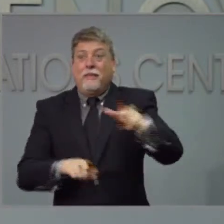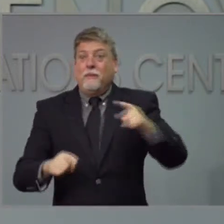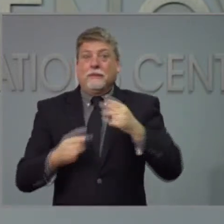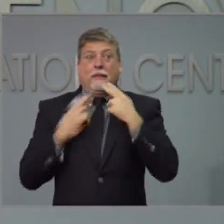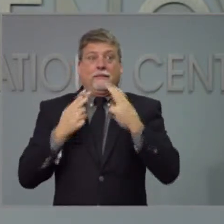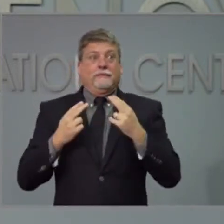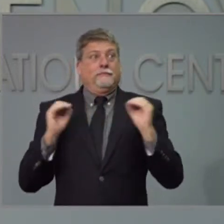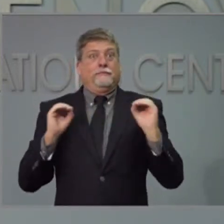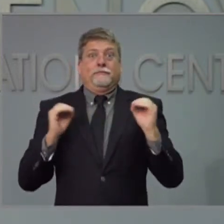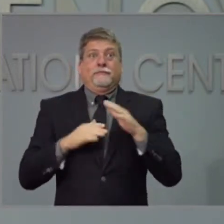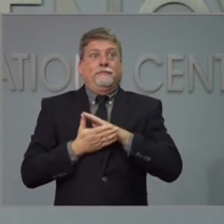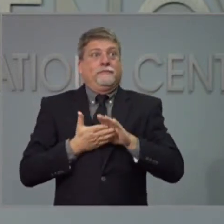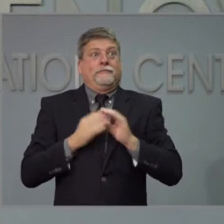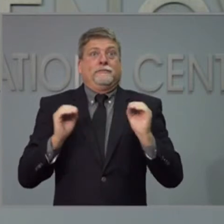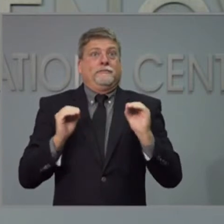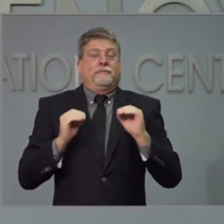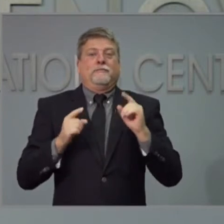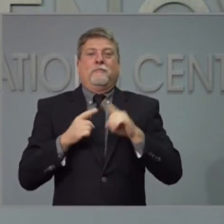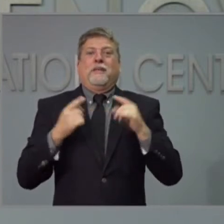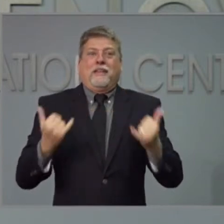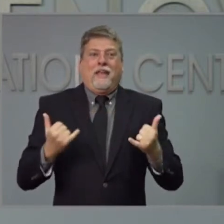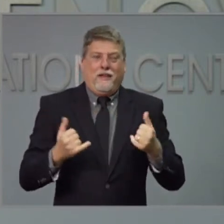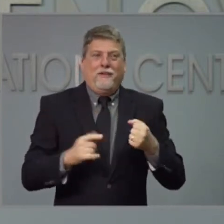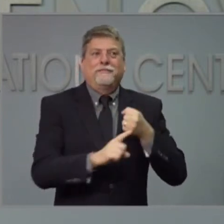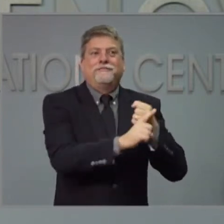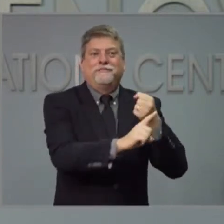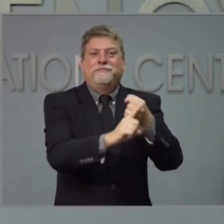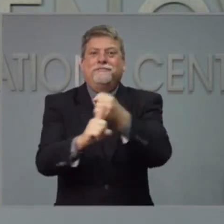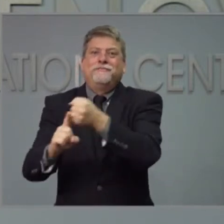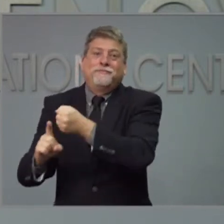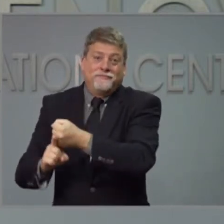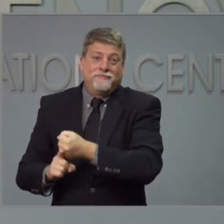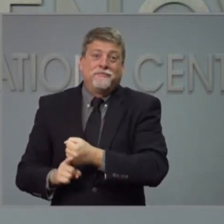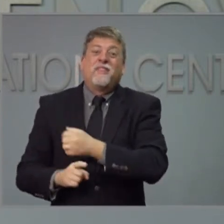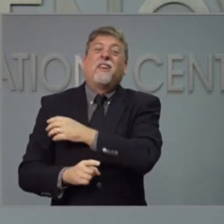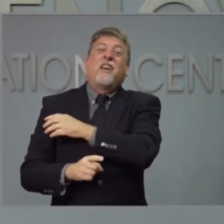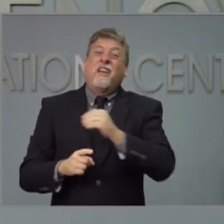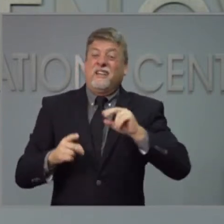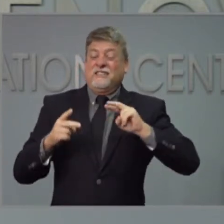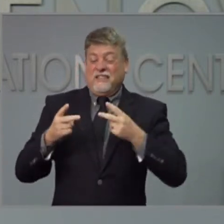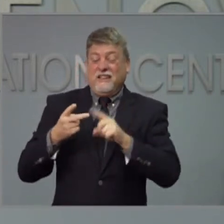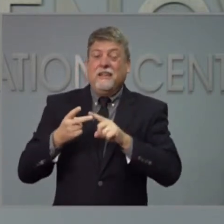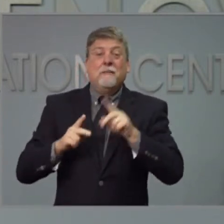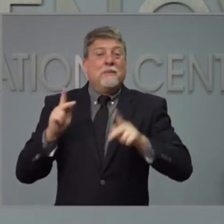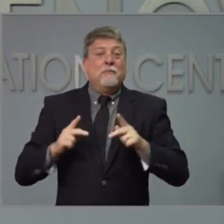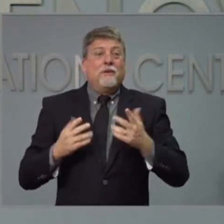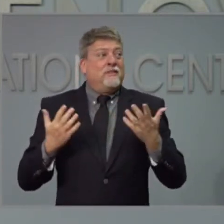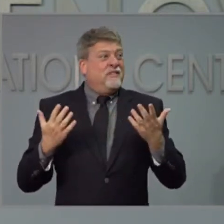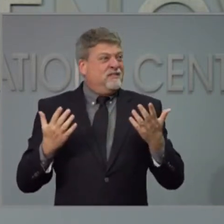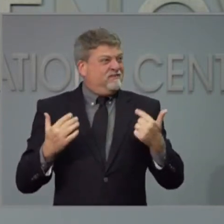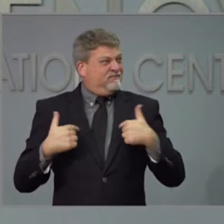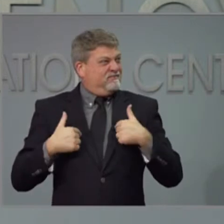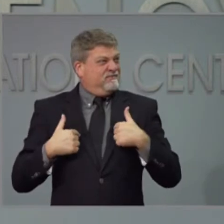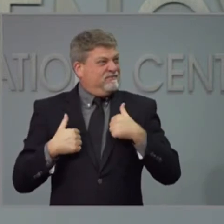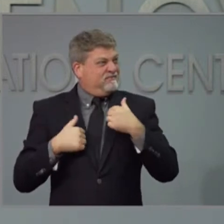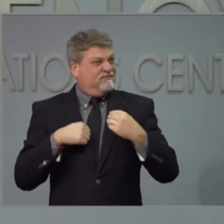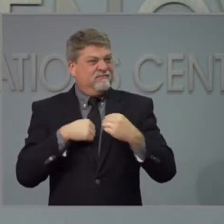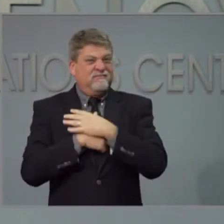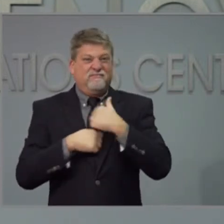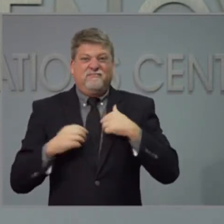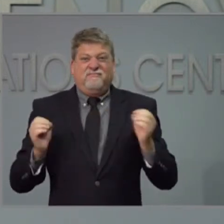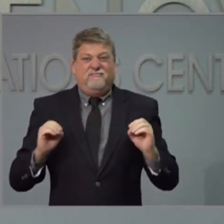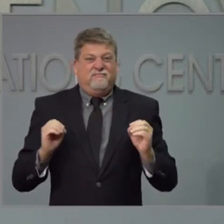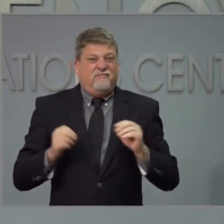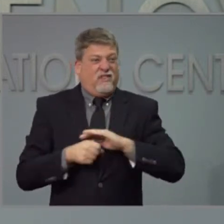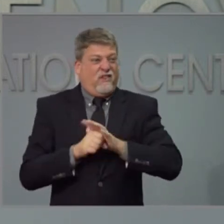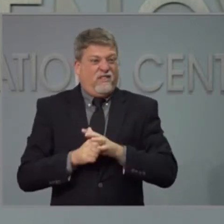we are seeing that folks are letting down their guard in some informal settings and social settings and religious settings, we're seeing this virus